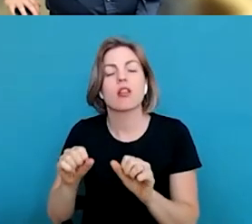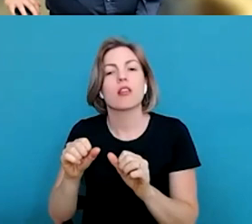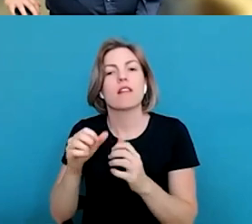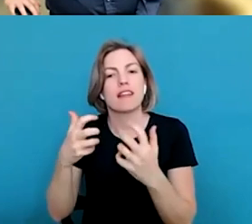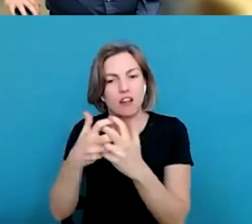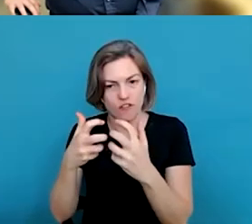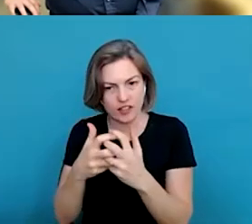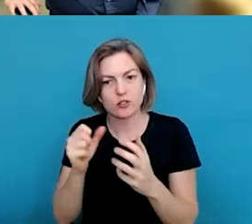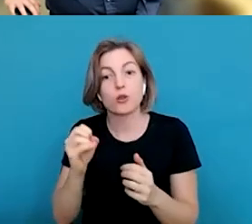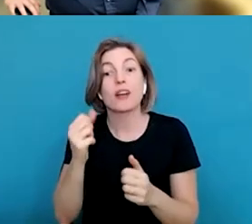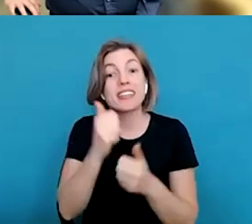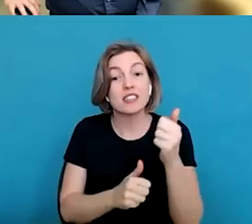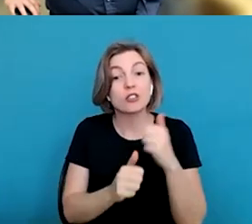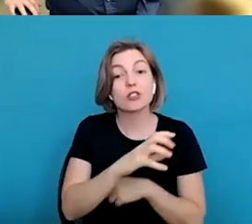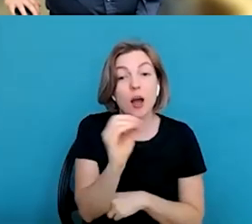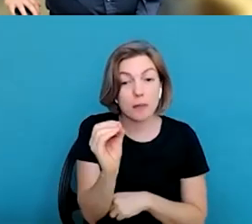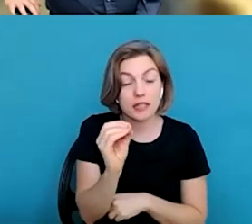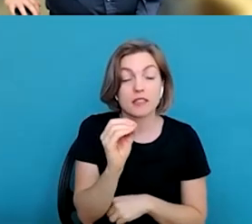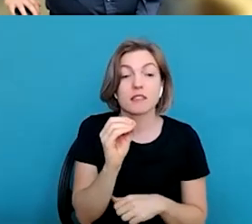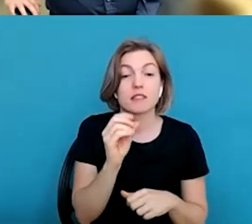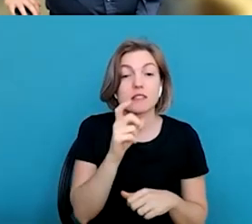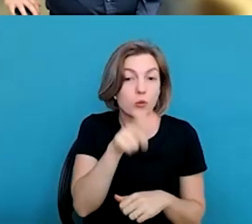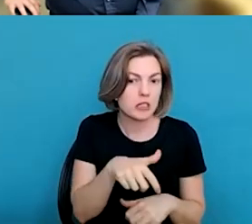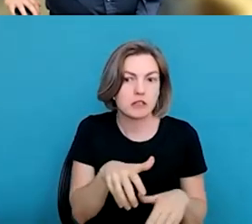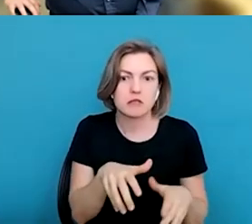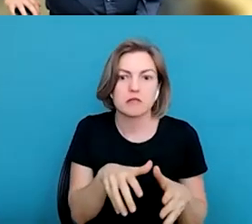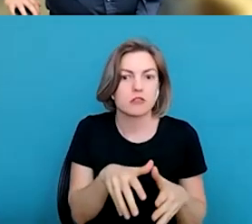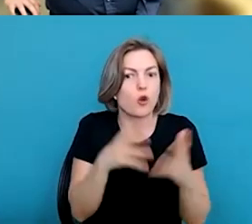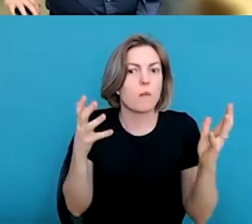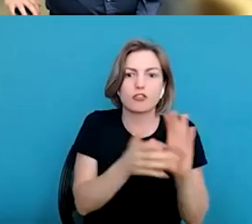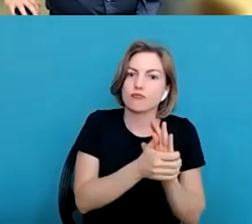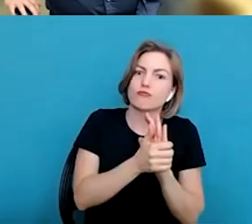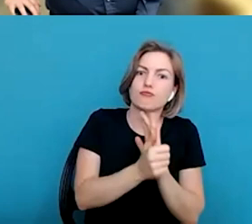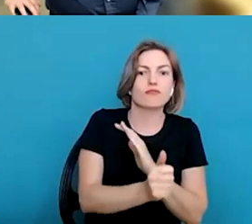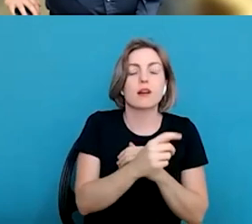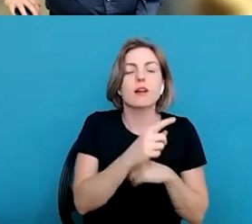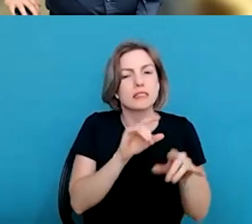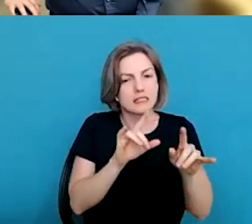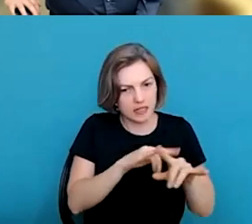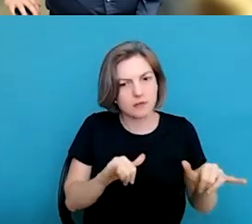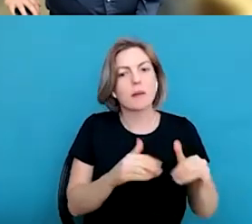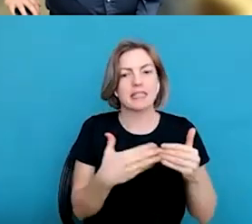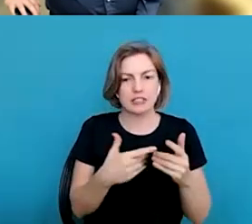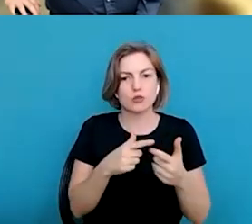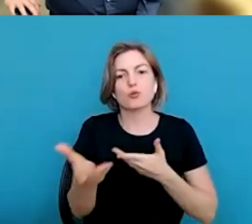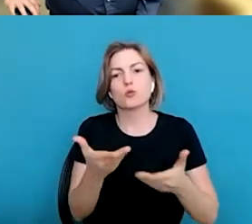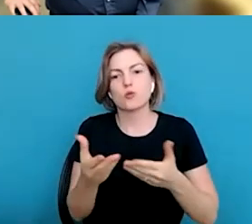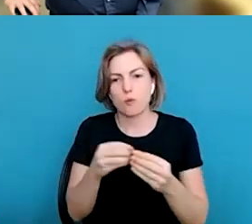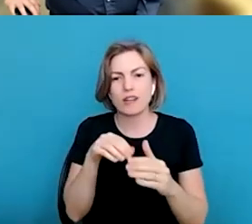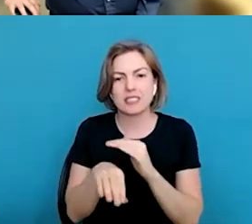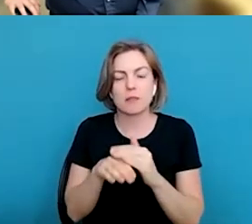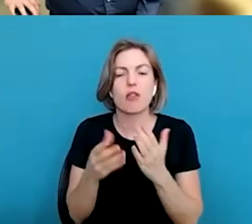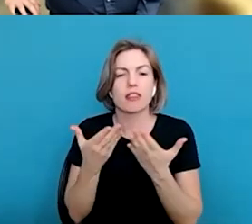so each company doesn't need as much expertise, and it's easier for them to serve more accessible things that